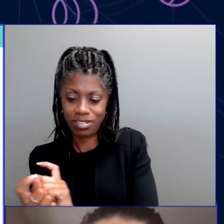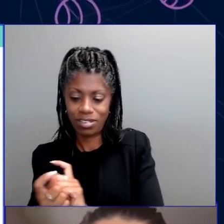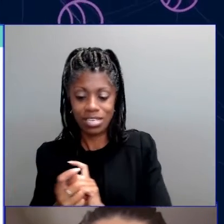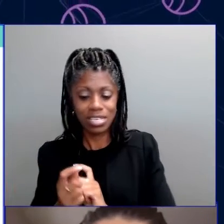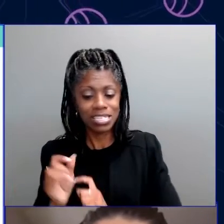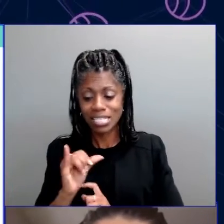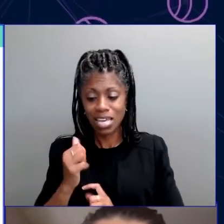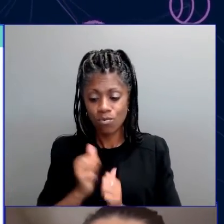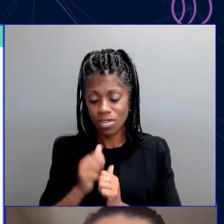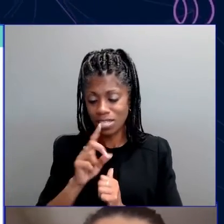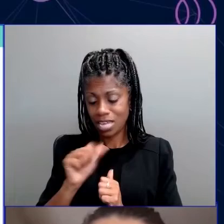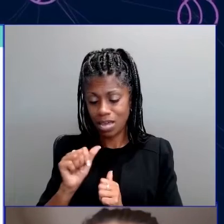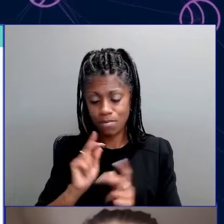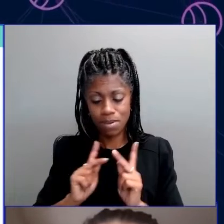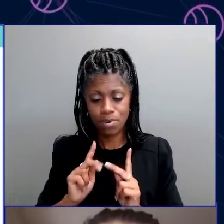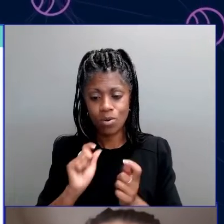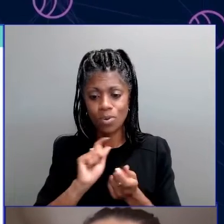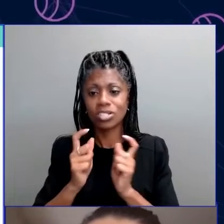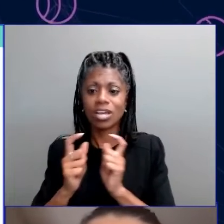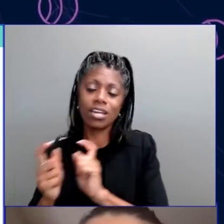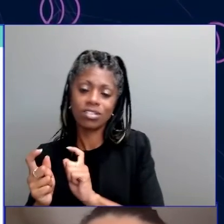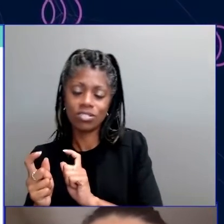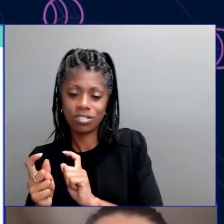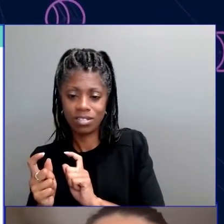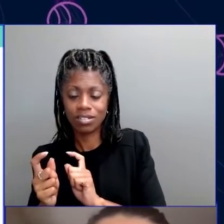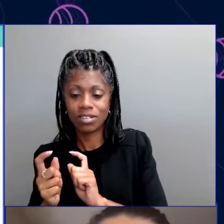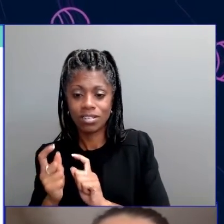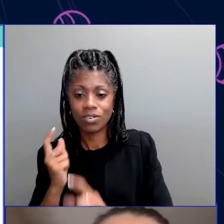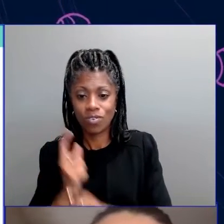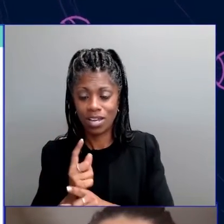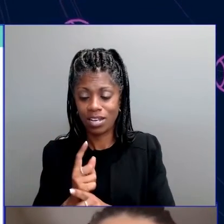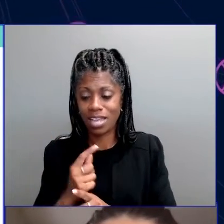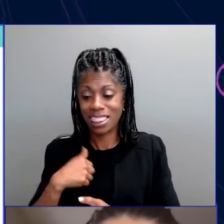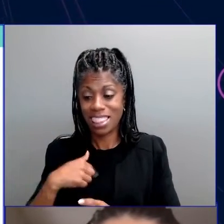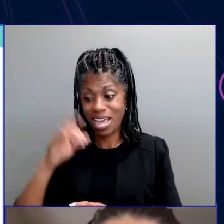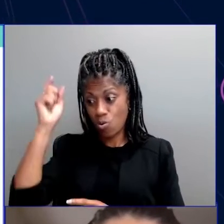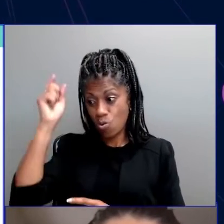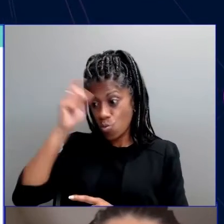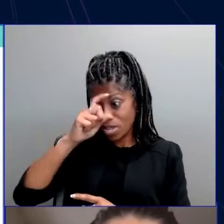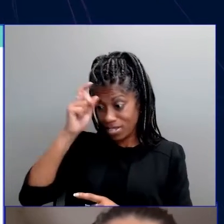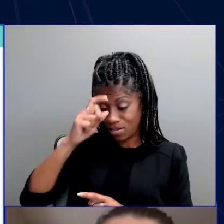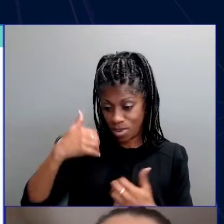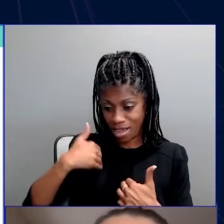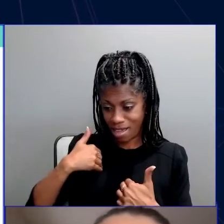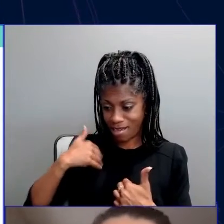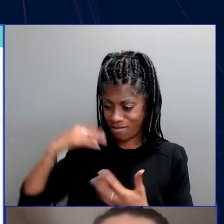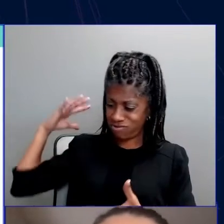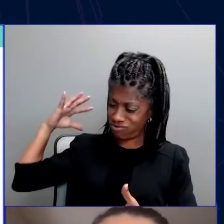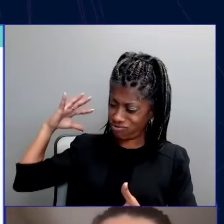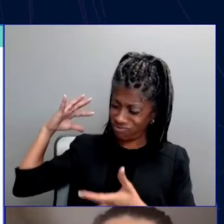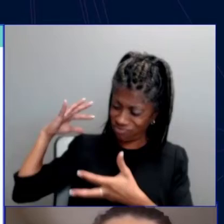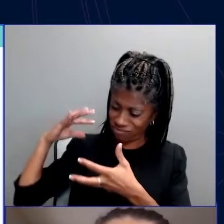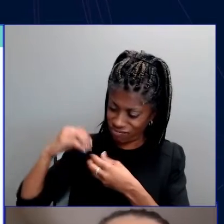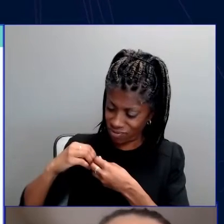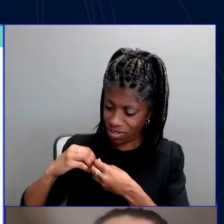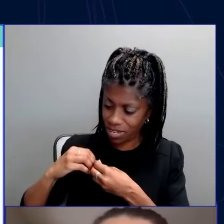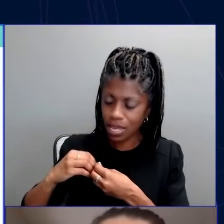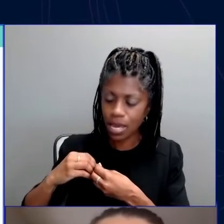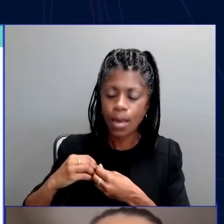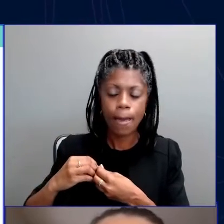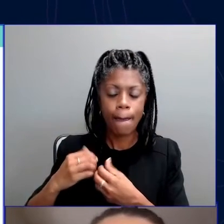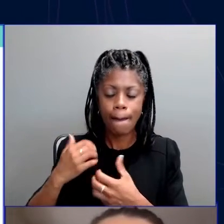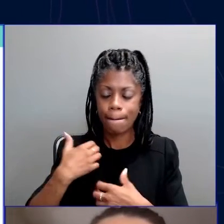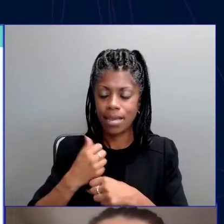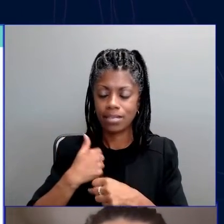systems work. To put it simply, our Crip wisdom makes us invaluable. So when you center access, you offer